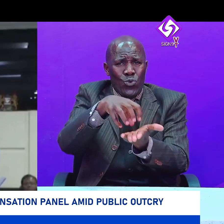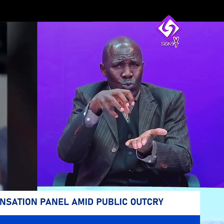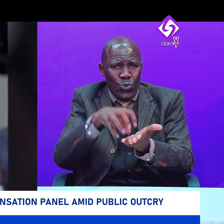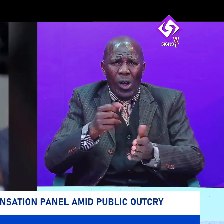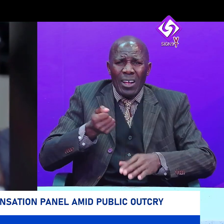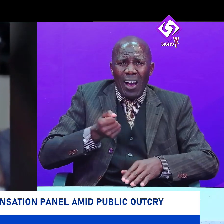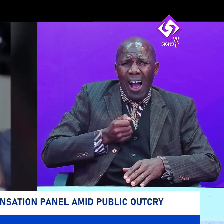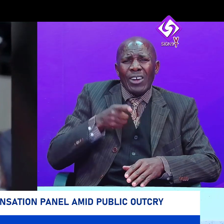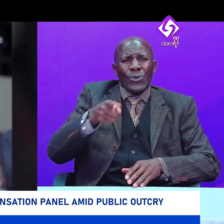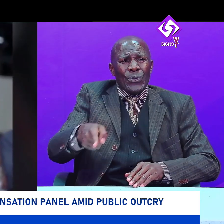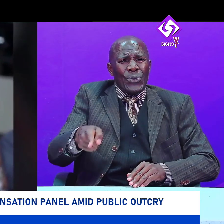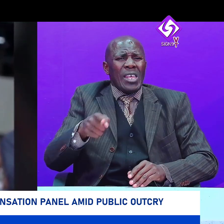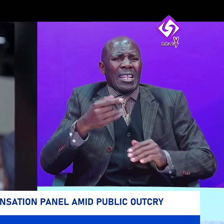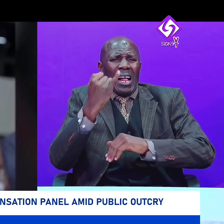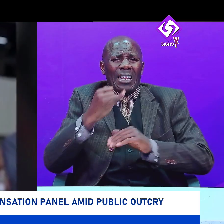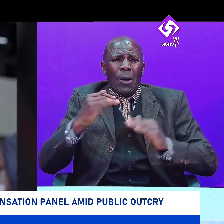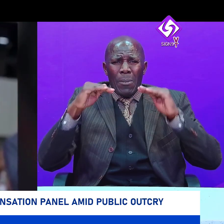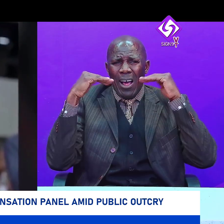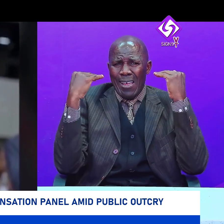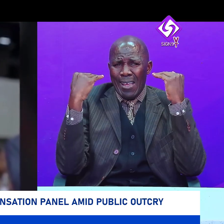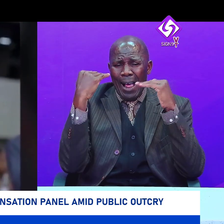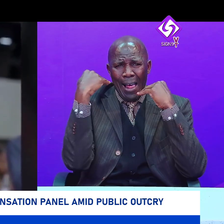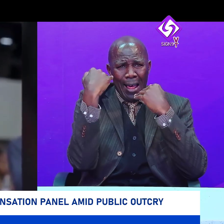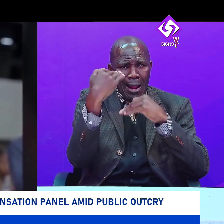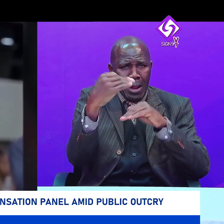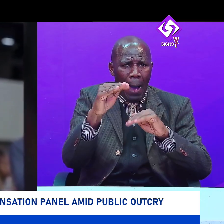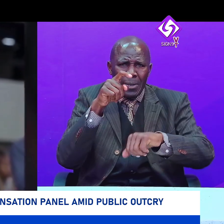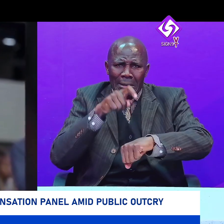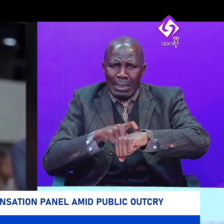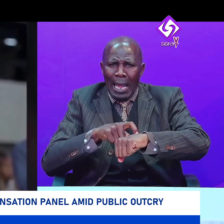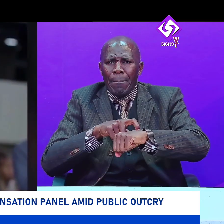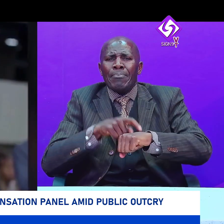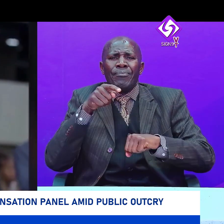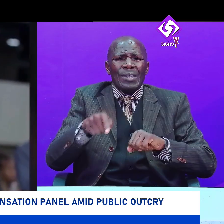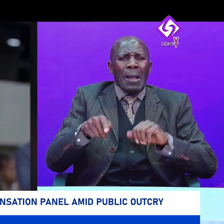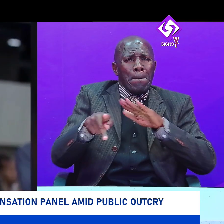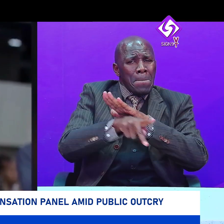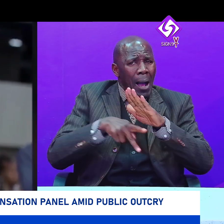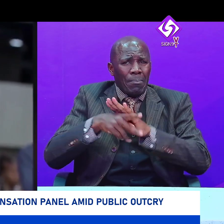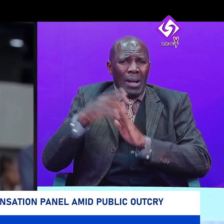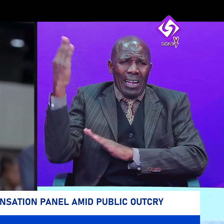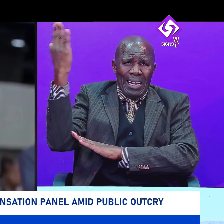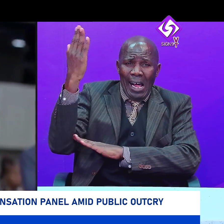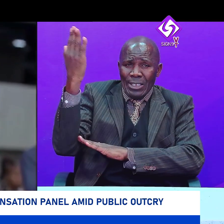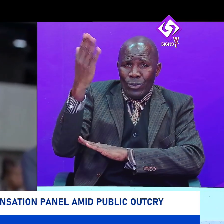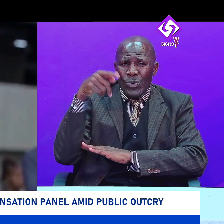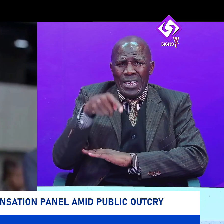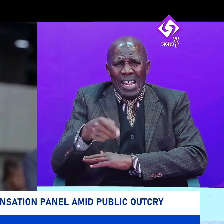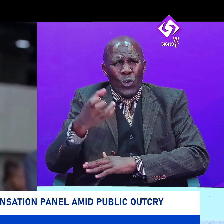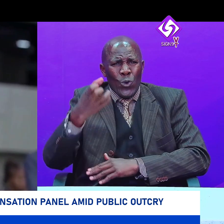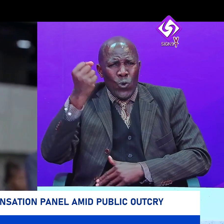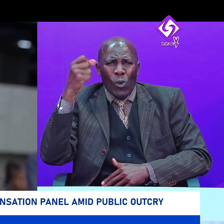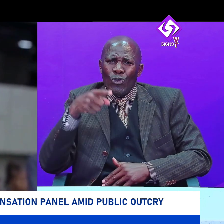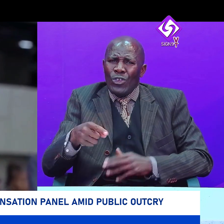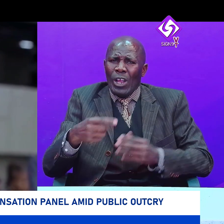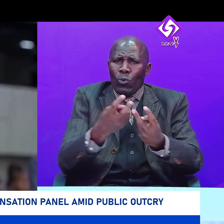Odhiambo formally tendered her immediate resignation to the head of public service on Monday. In her statement, she